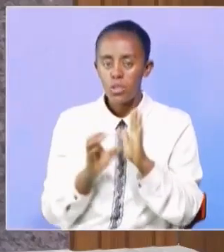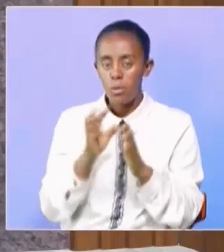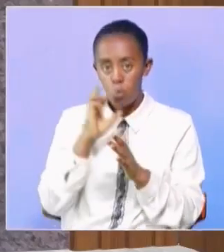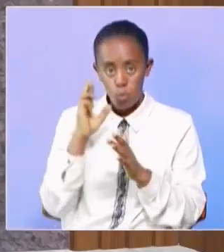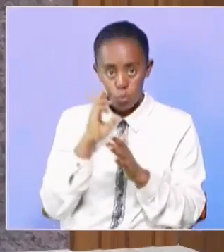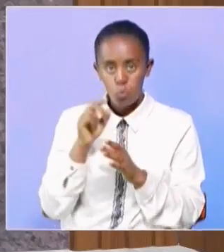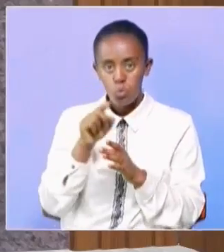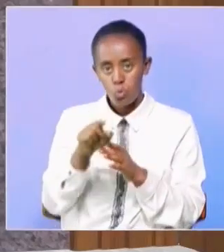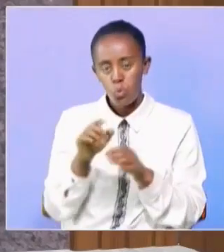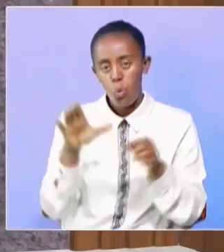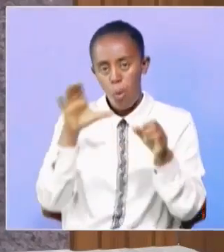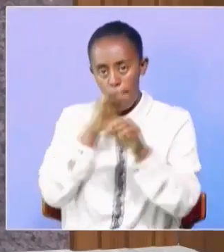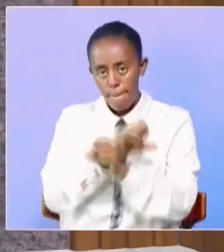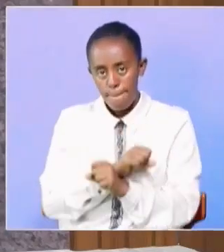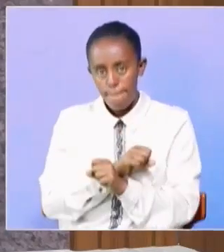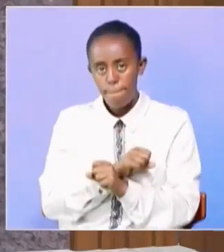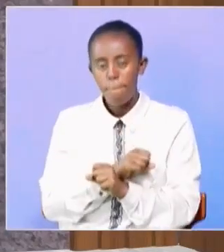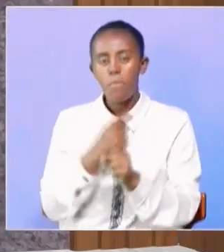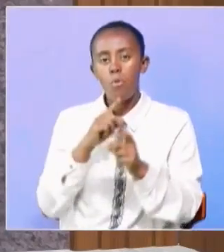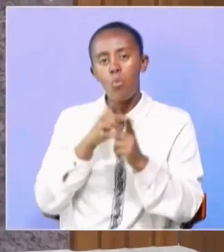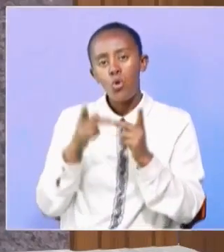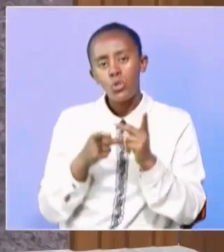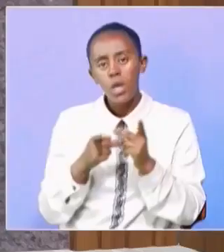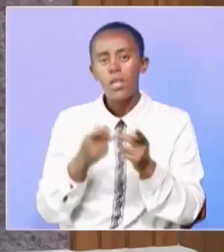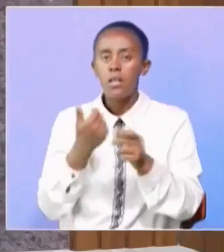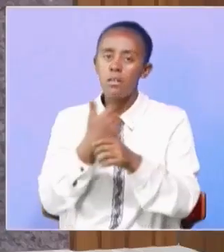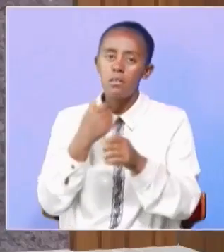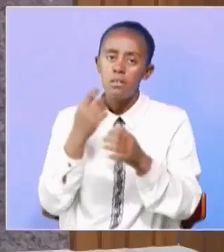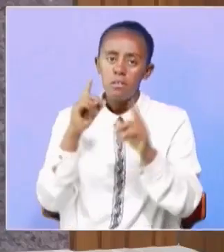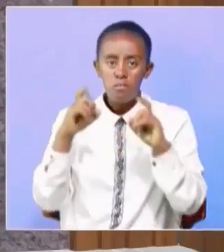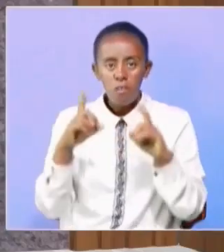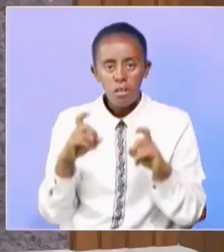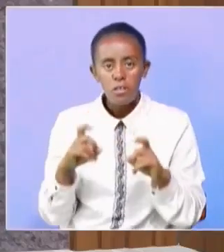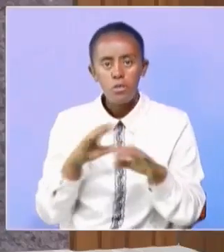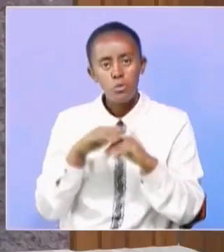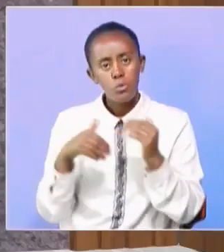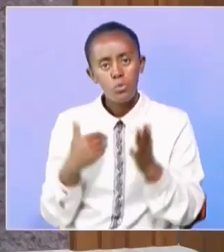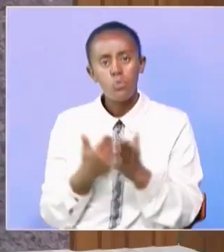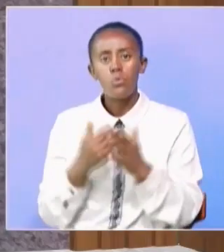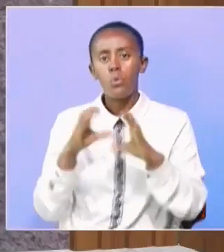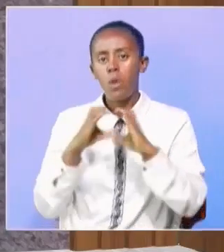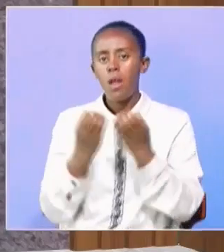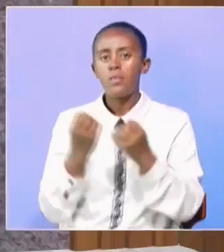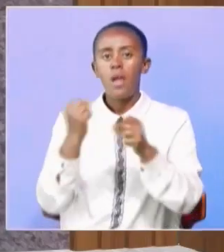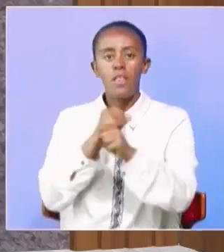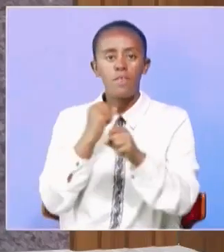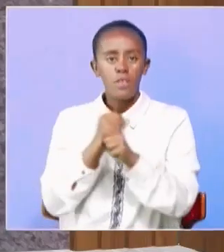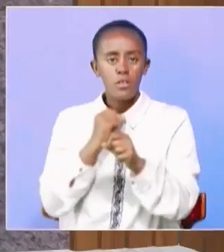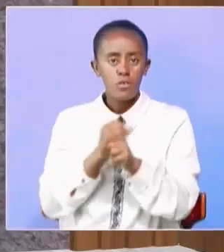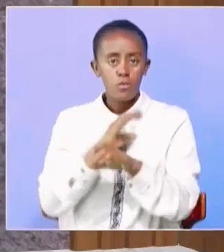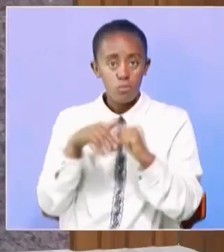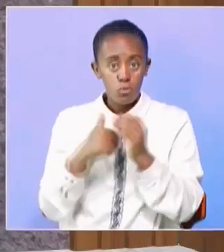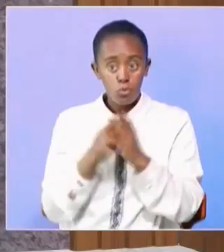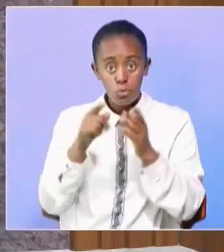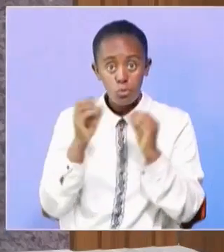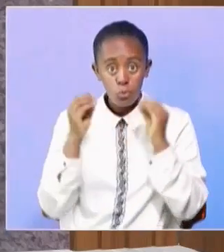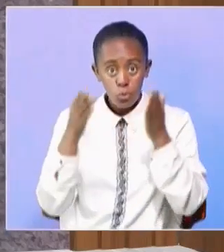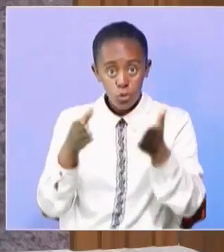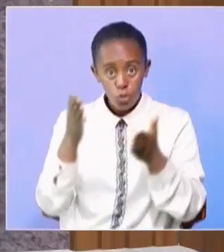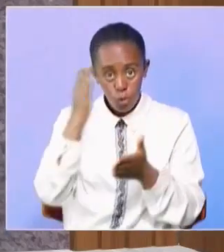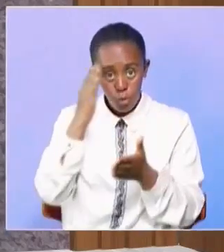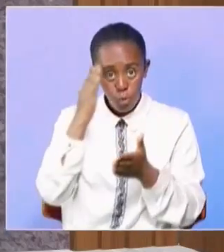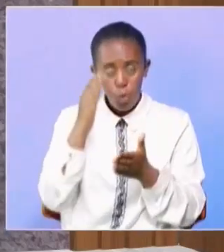after you have completed all of your projects, all of your tests, and all of your class activities, then your teacher would